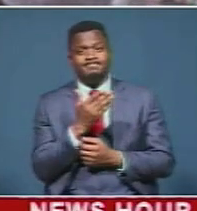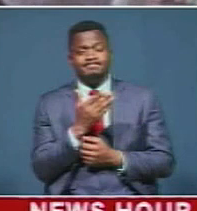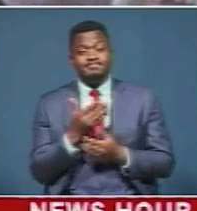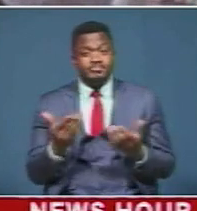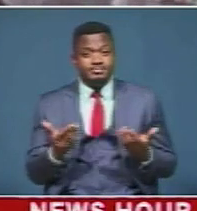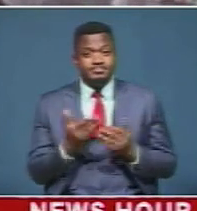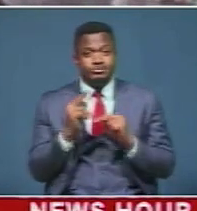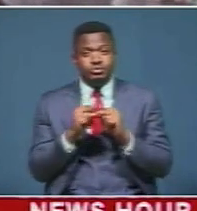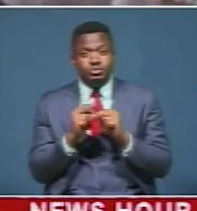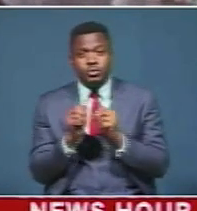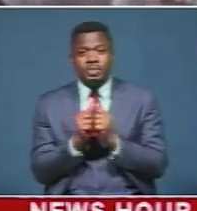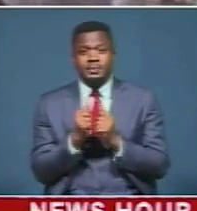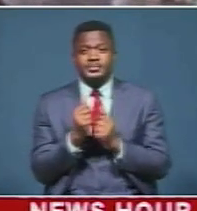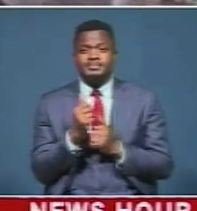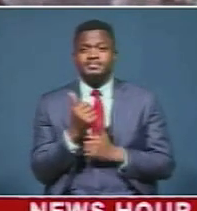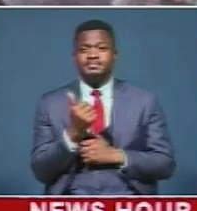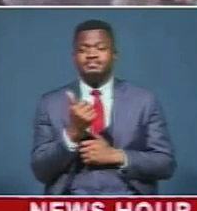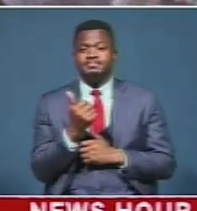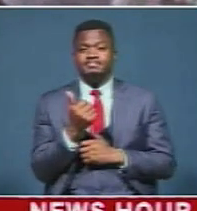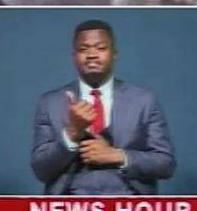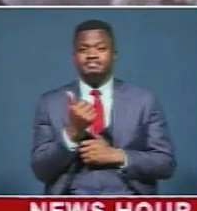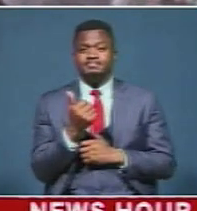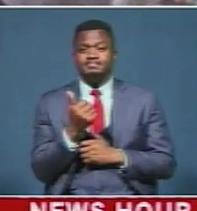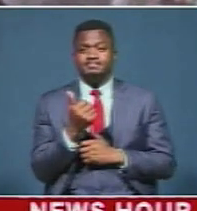sitting down with the